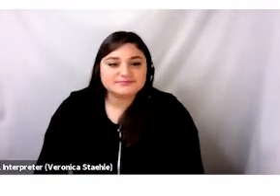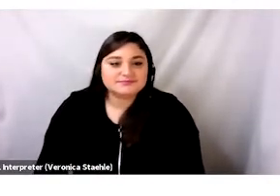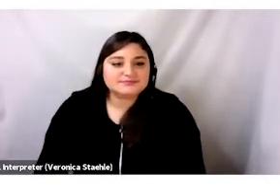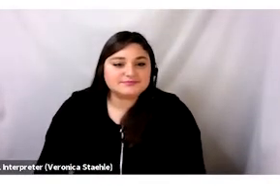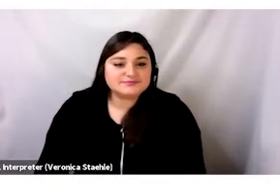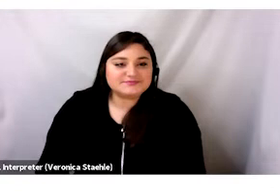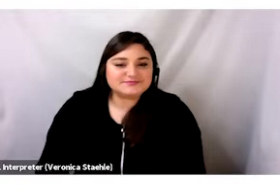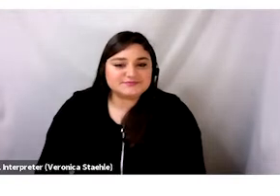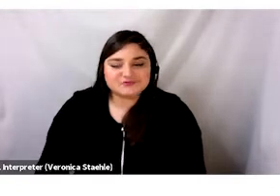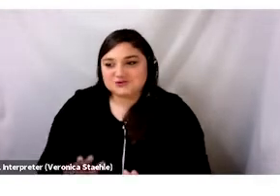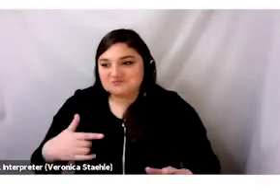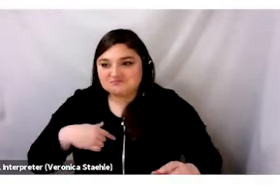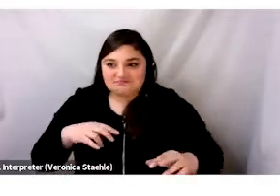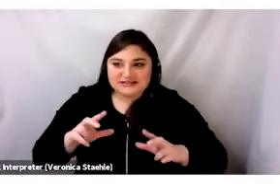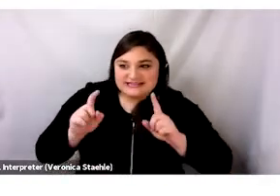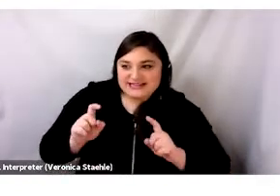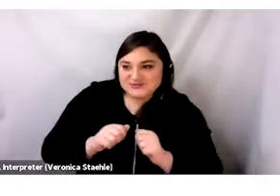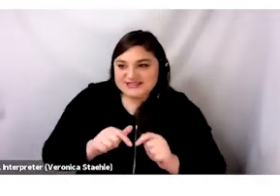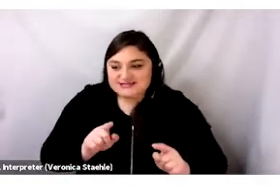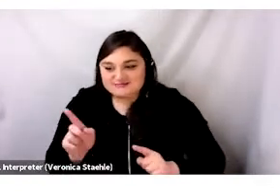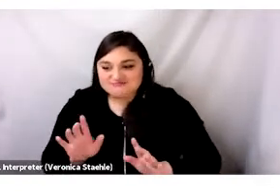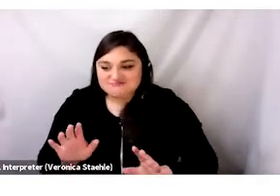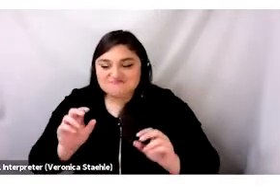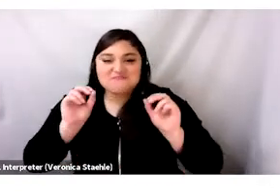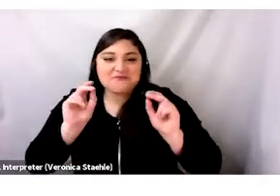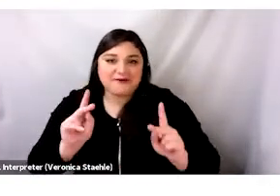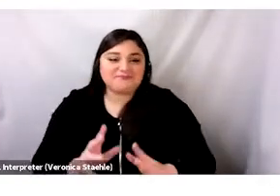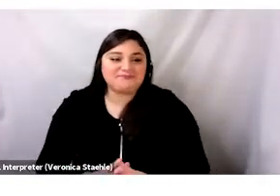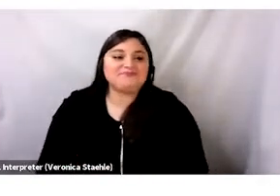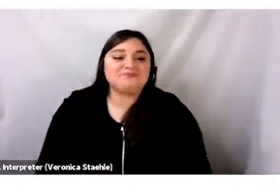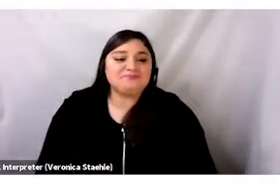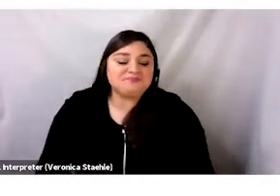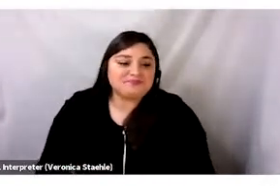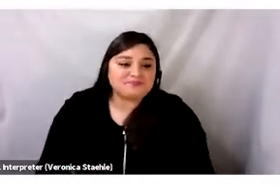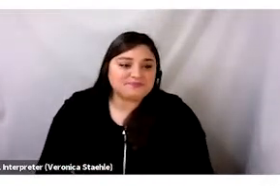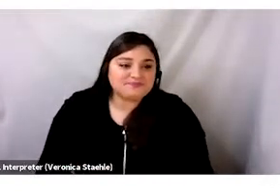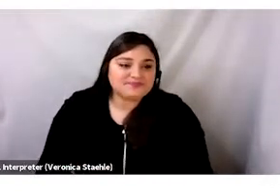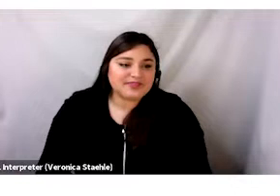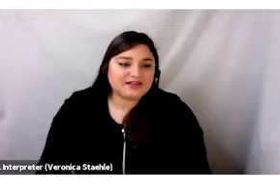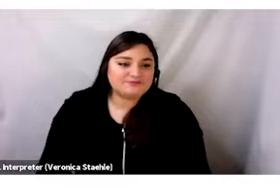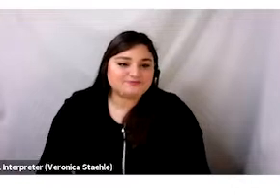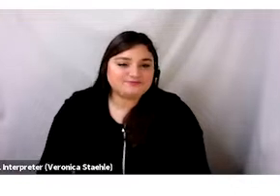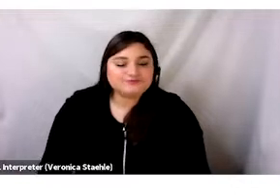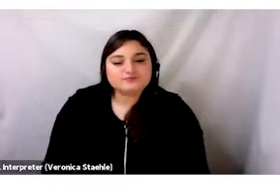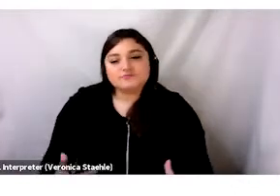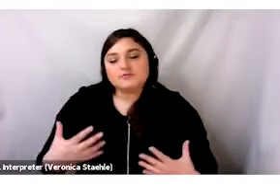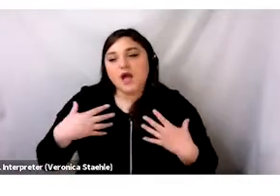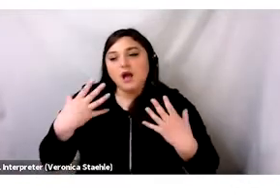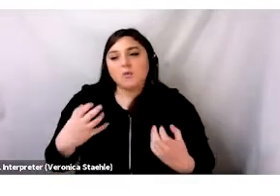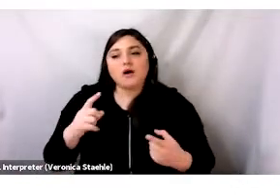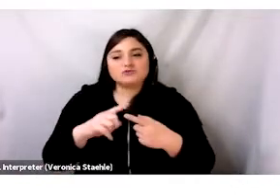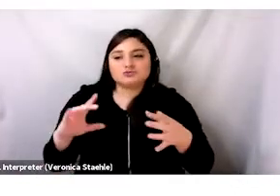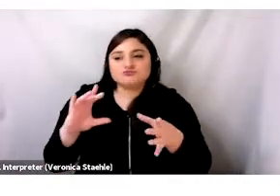change. Oops, sorry. Here we go. So I wanted to just note that I will